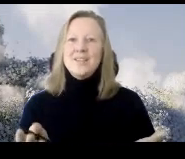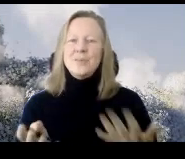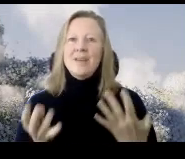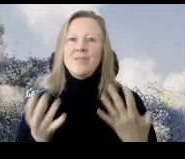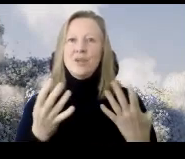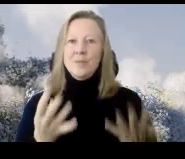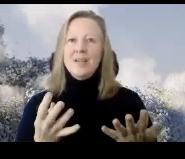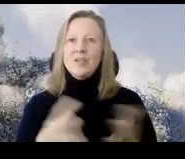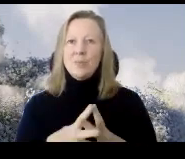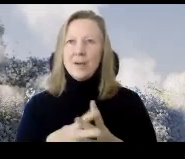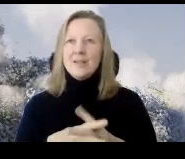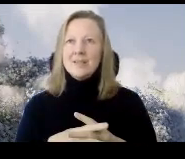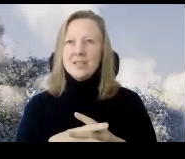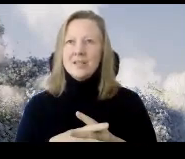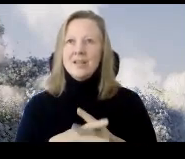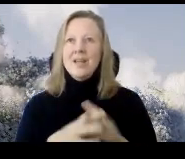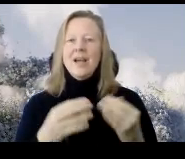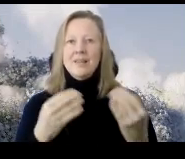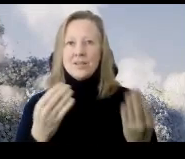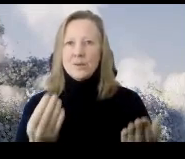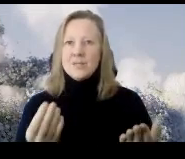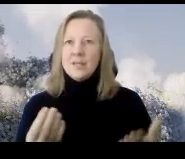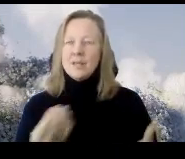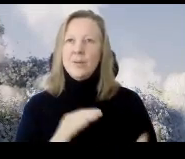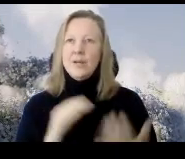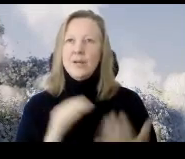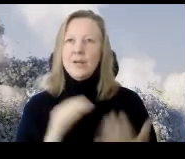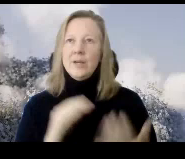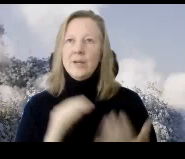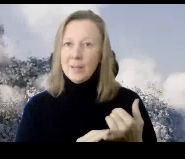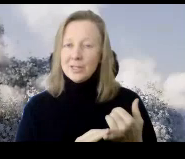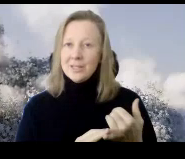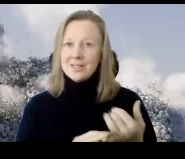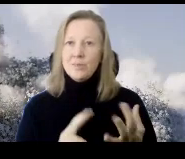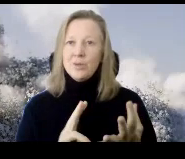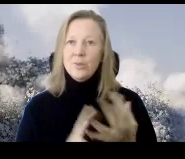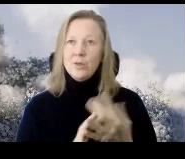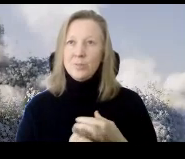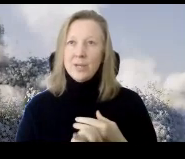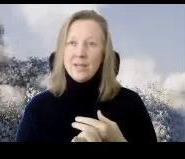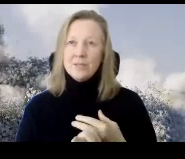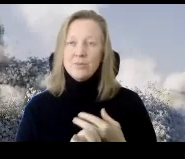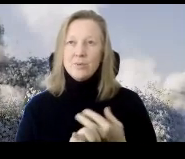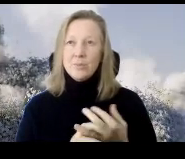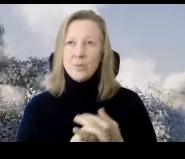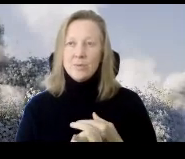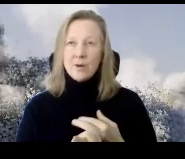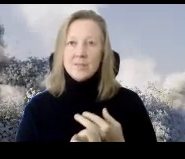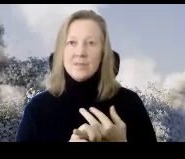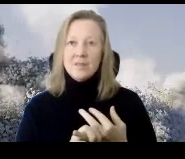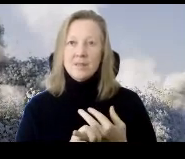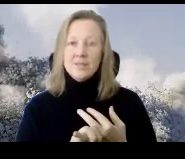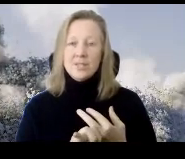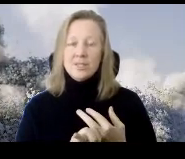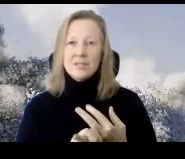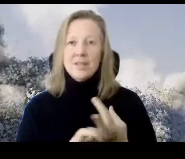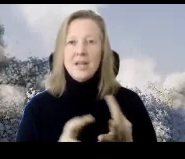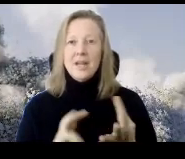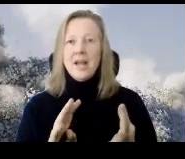the end, we have a communication practice session, and that's where I was telling you we had simulated patients with multiple cases for both the pharmacists